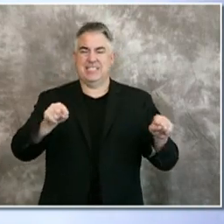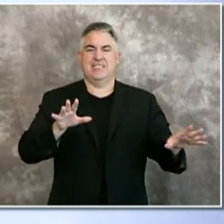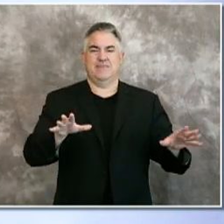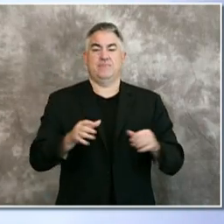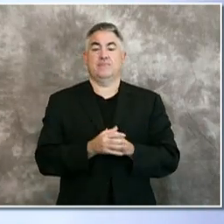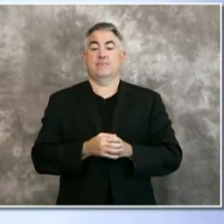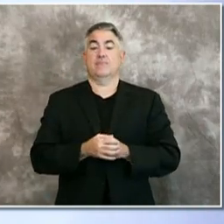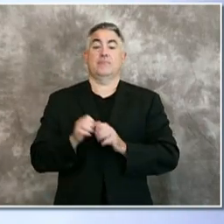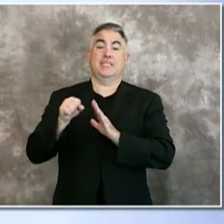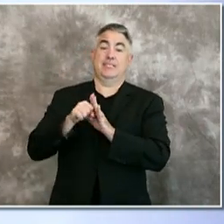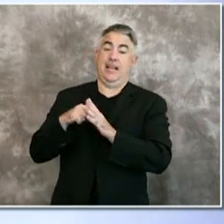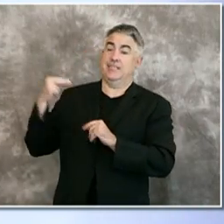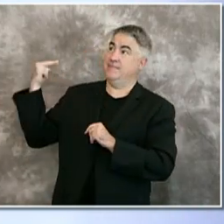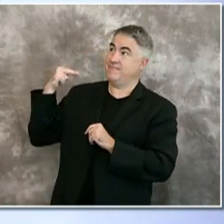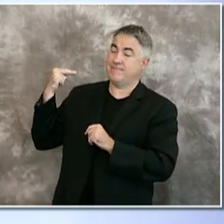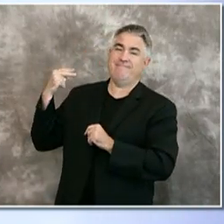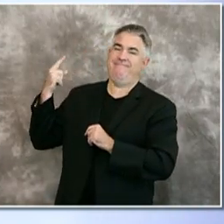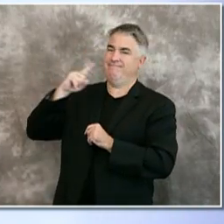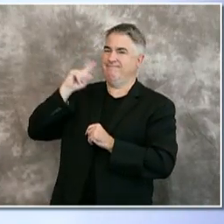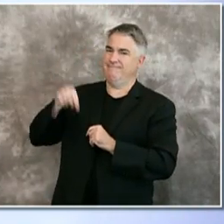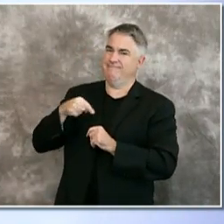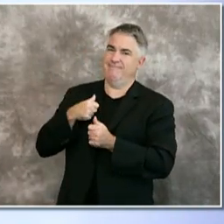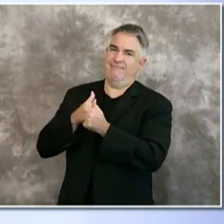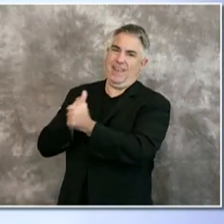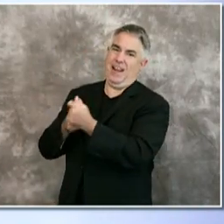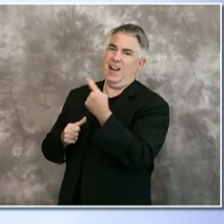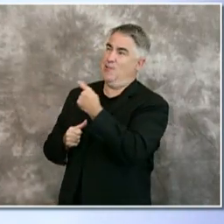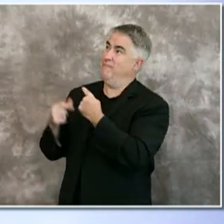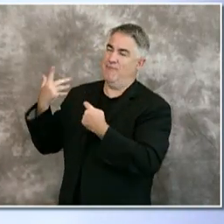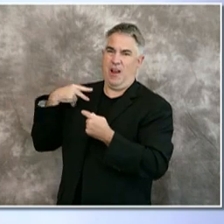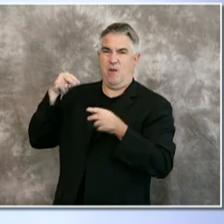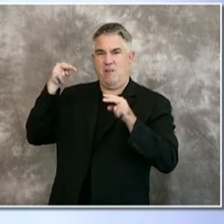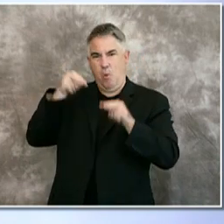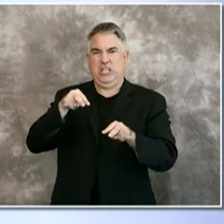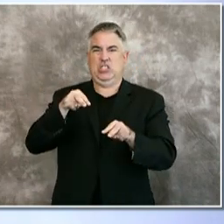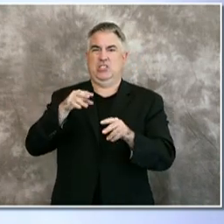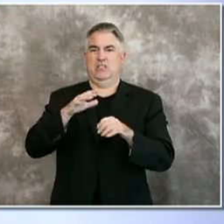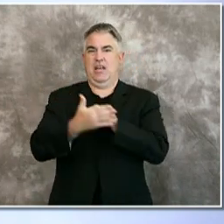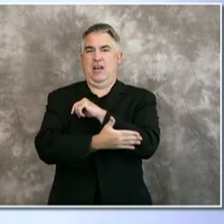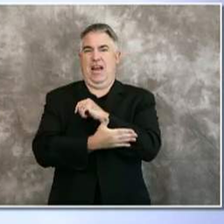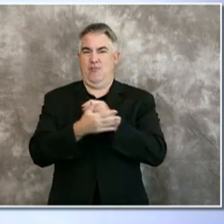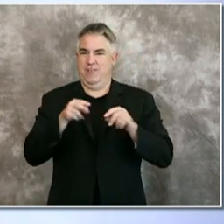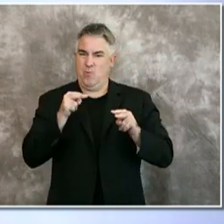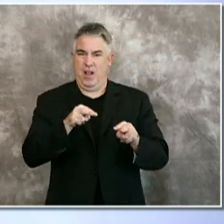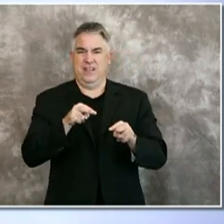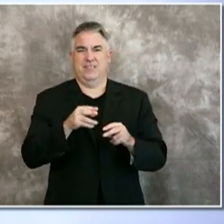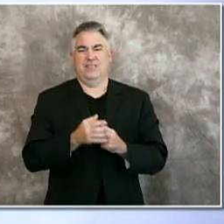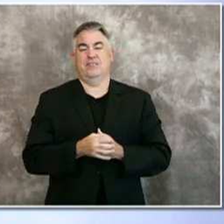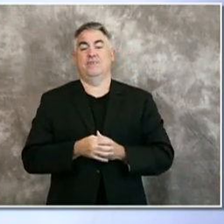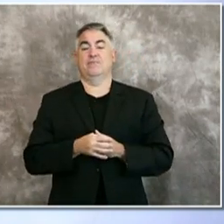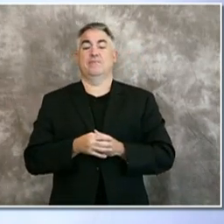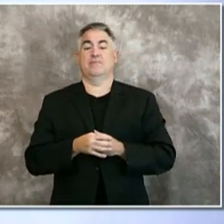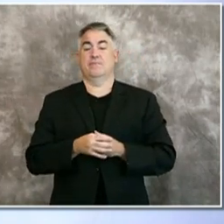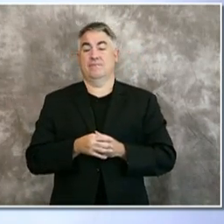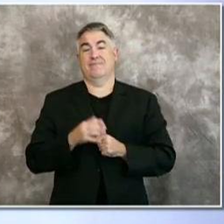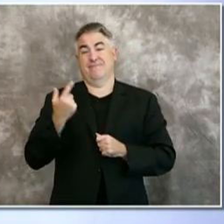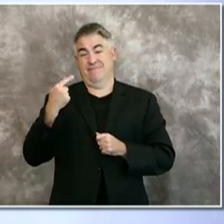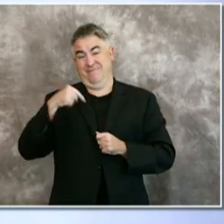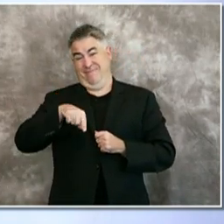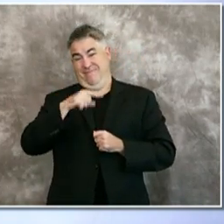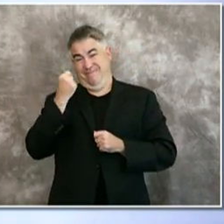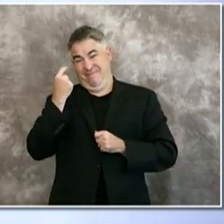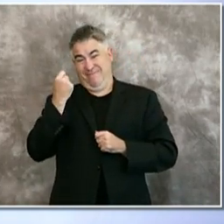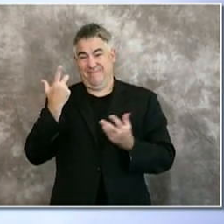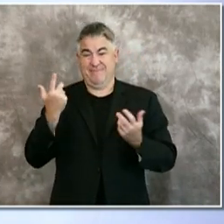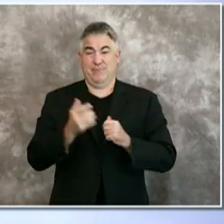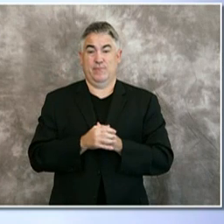triggers that we monitor and track in real time. And so because of that, because of the 6-day period